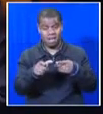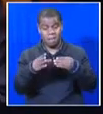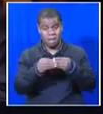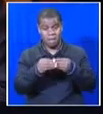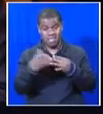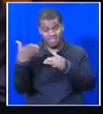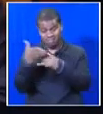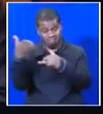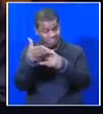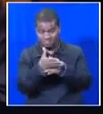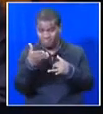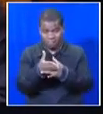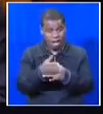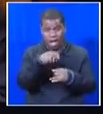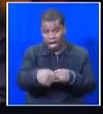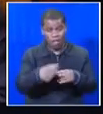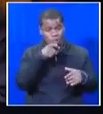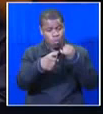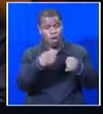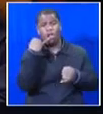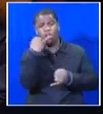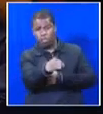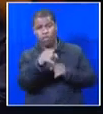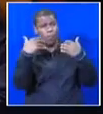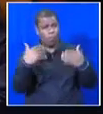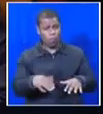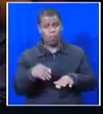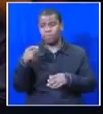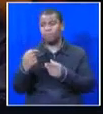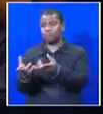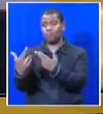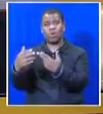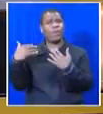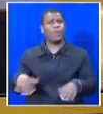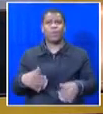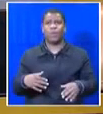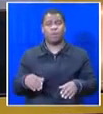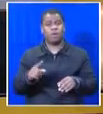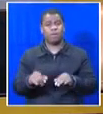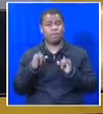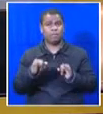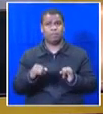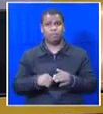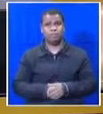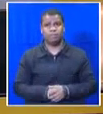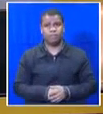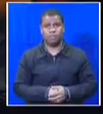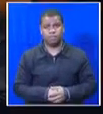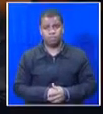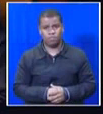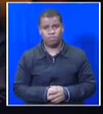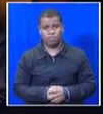speaking, and the comments that comes from those who respond to that is something else altogether. I